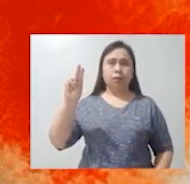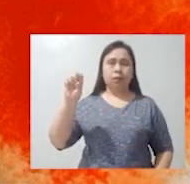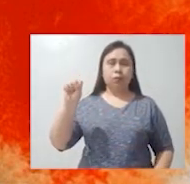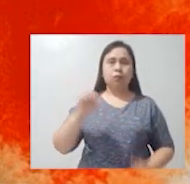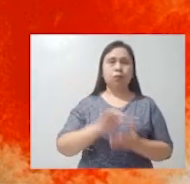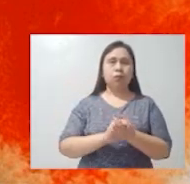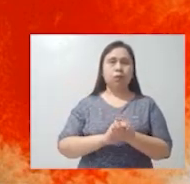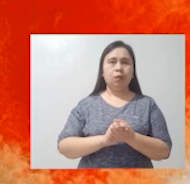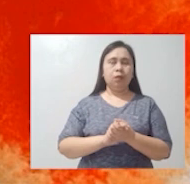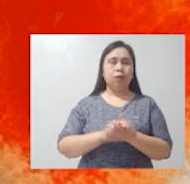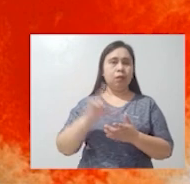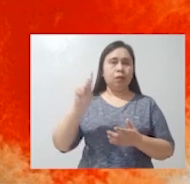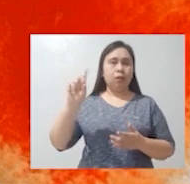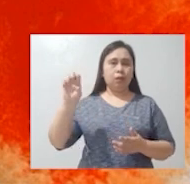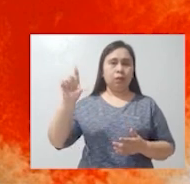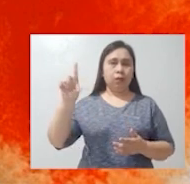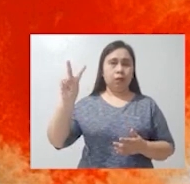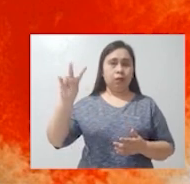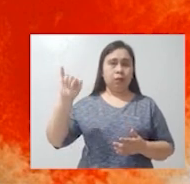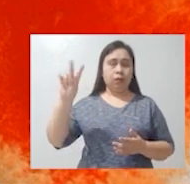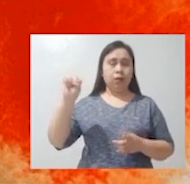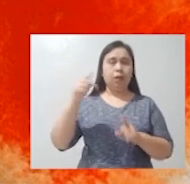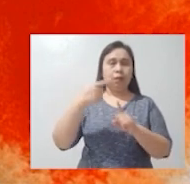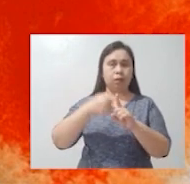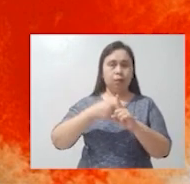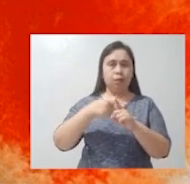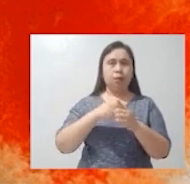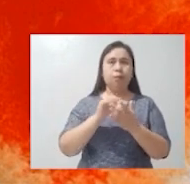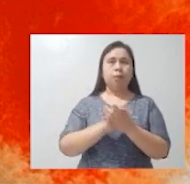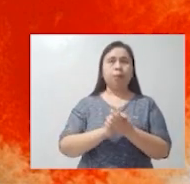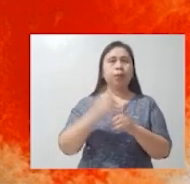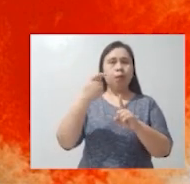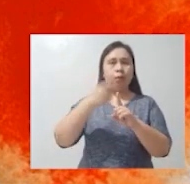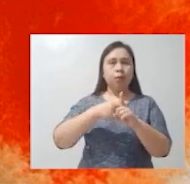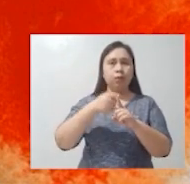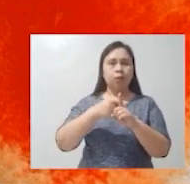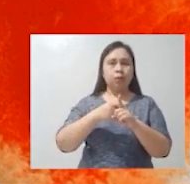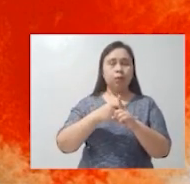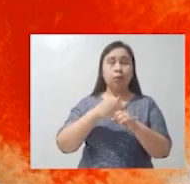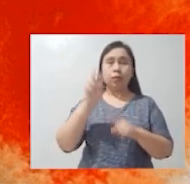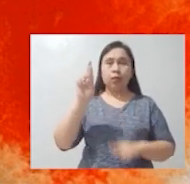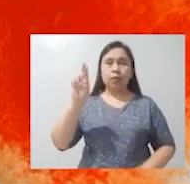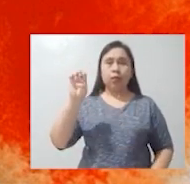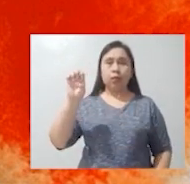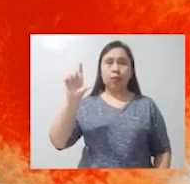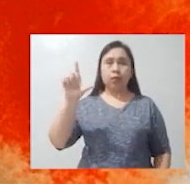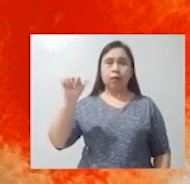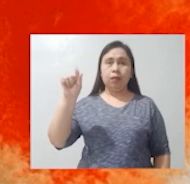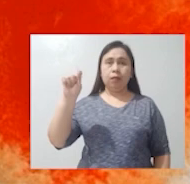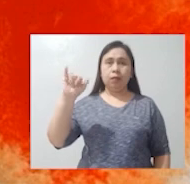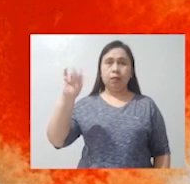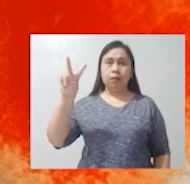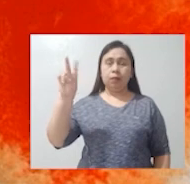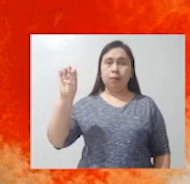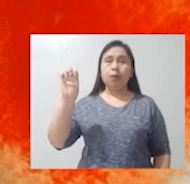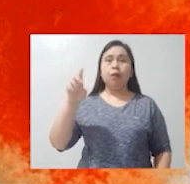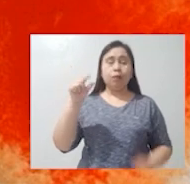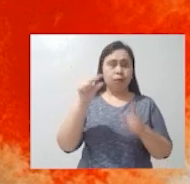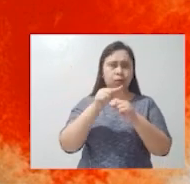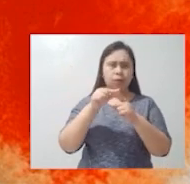Kelvin, and thermometer. Temperature is a relative term. What do we mean by